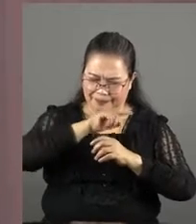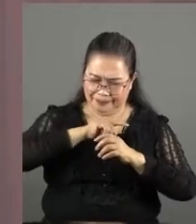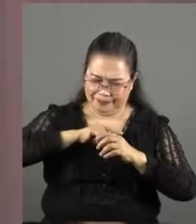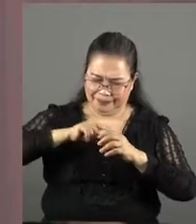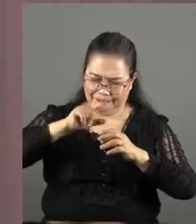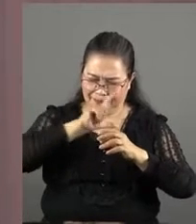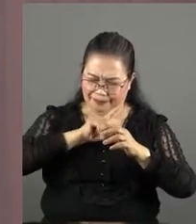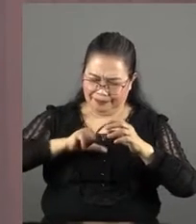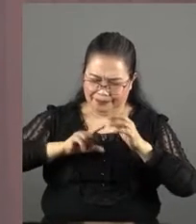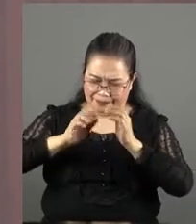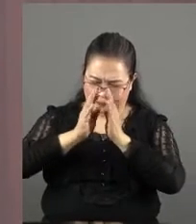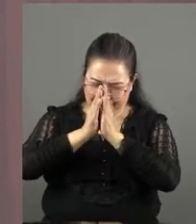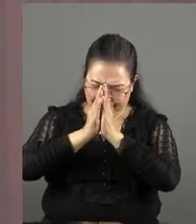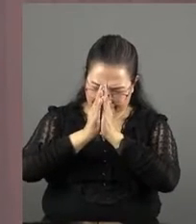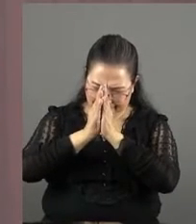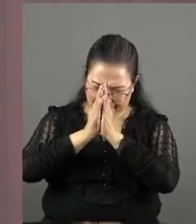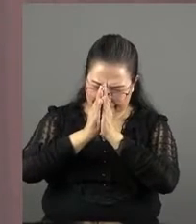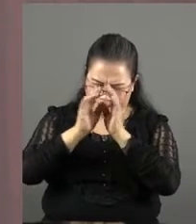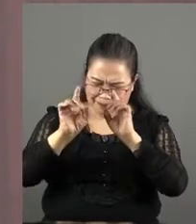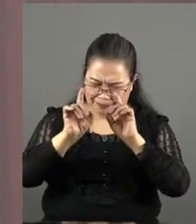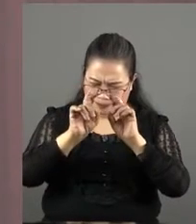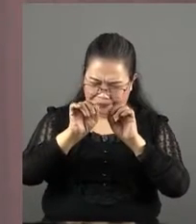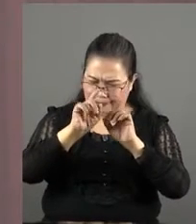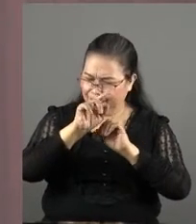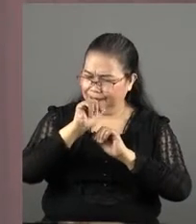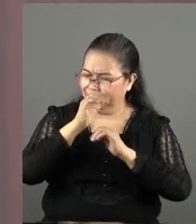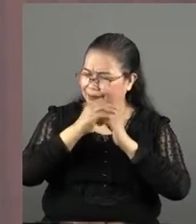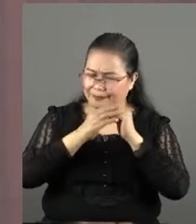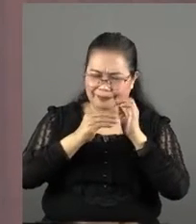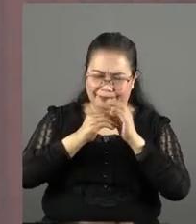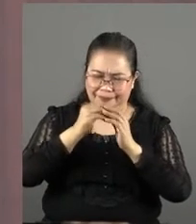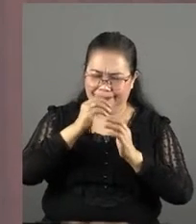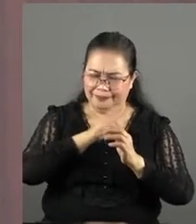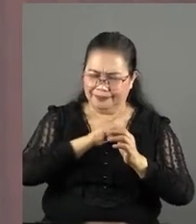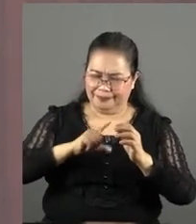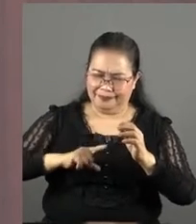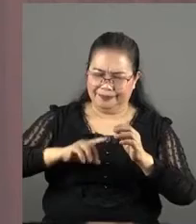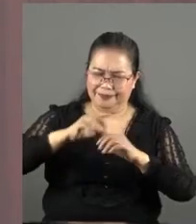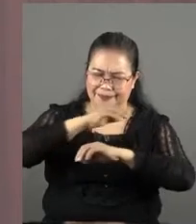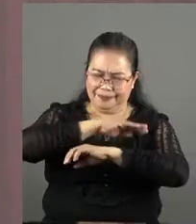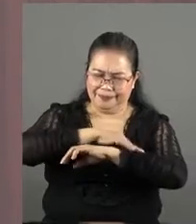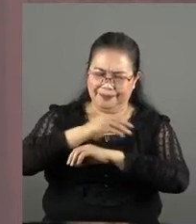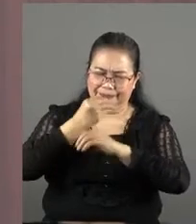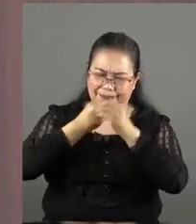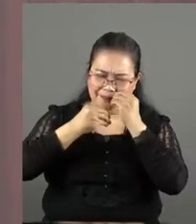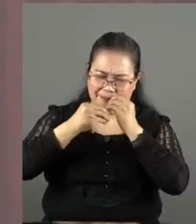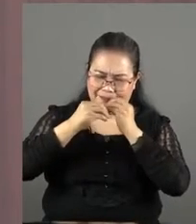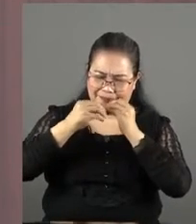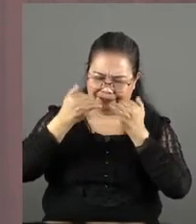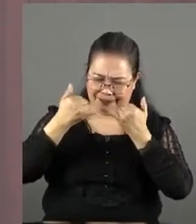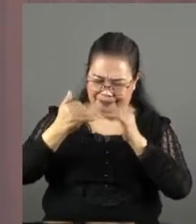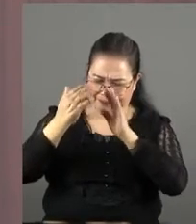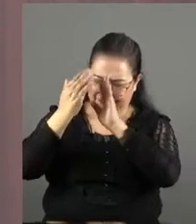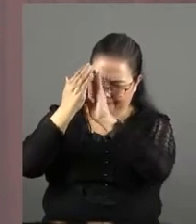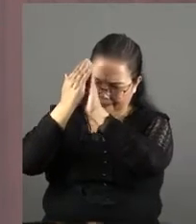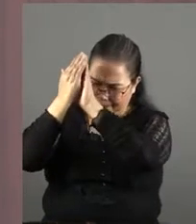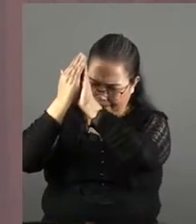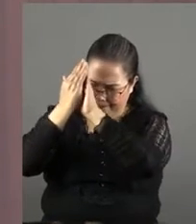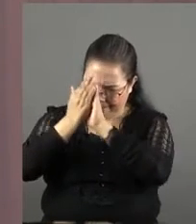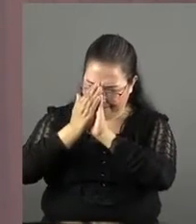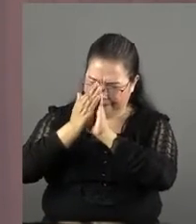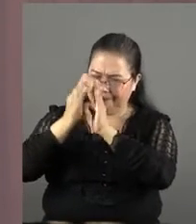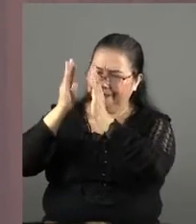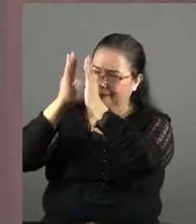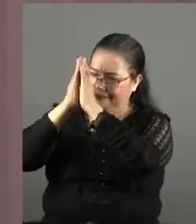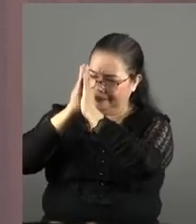done that, I hope you're not comfortable taking the elements. You can settle it right now. Will you do that, please? Will